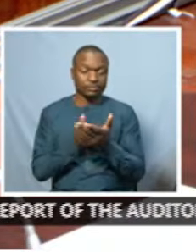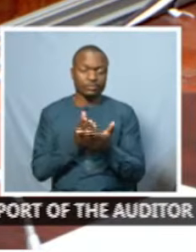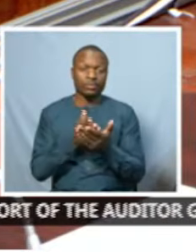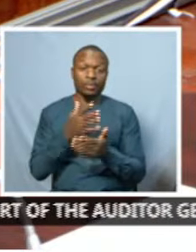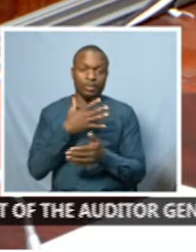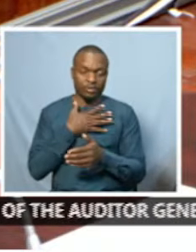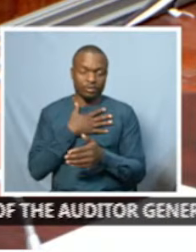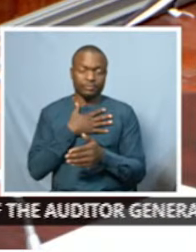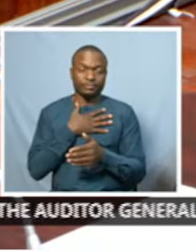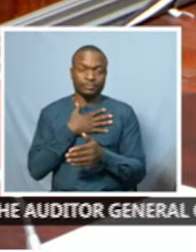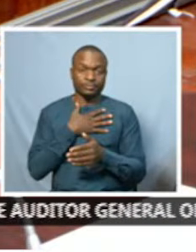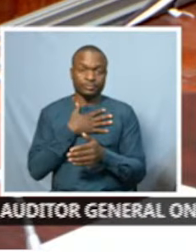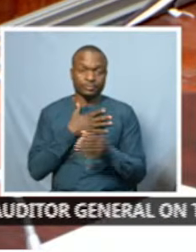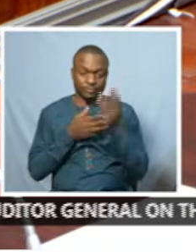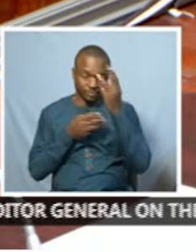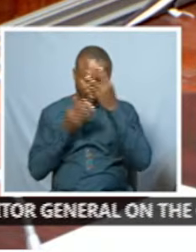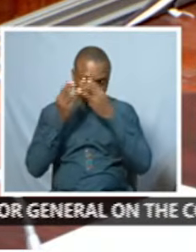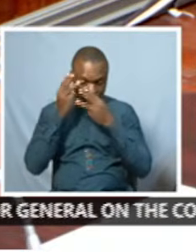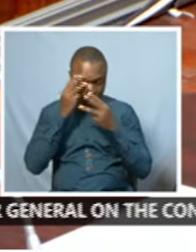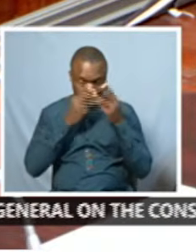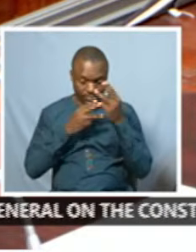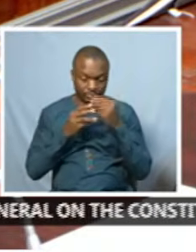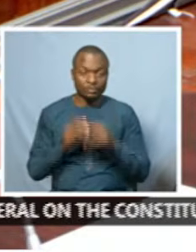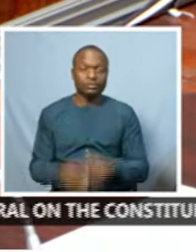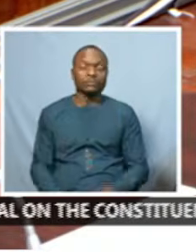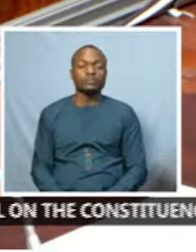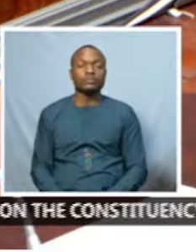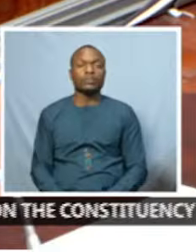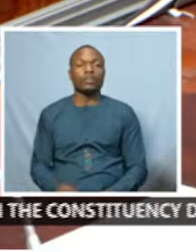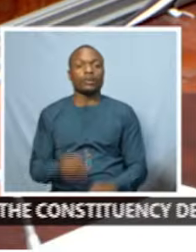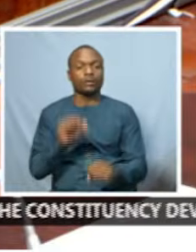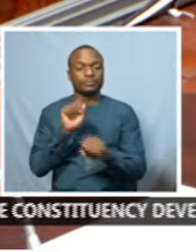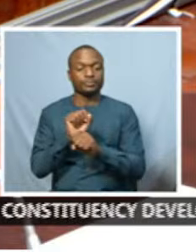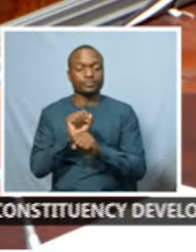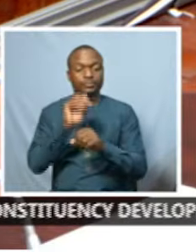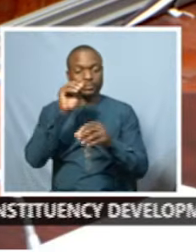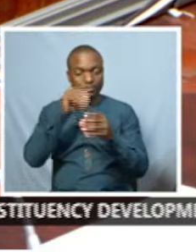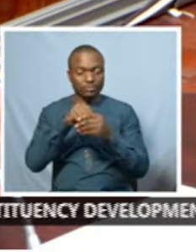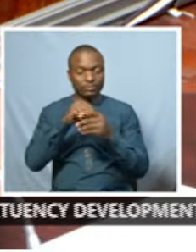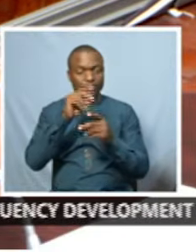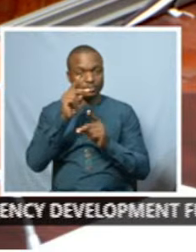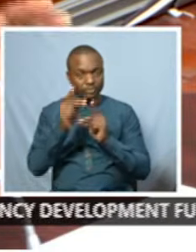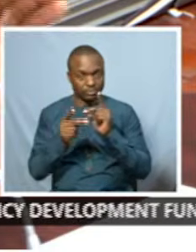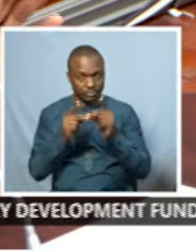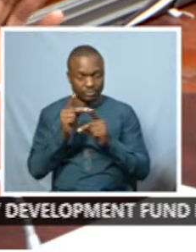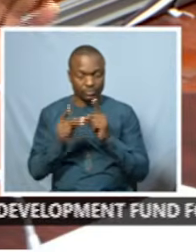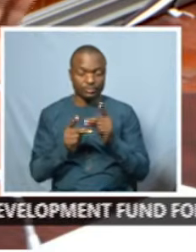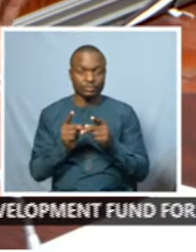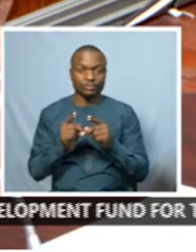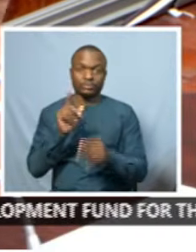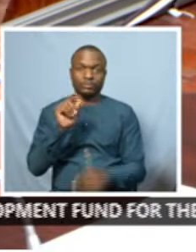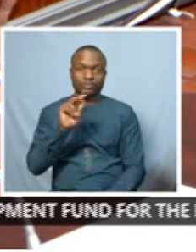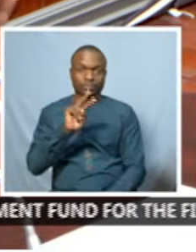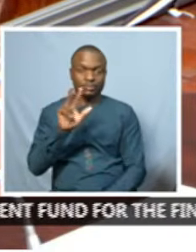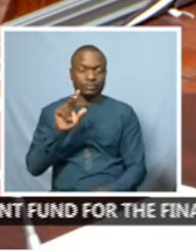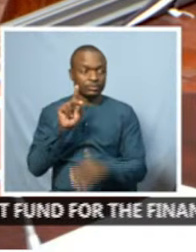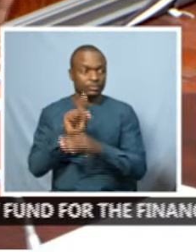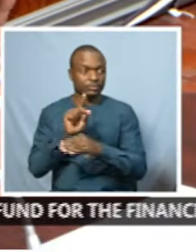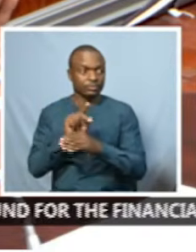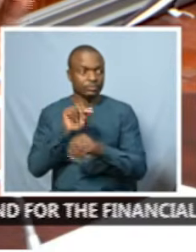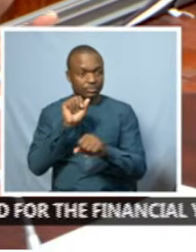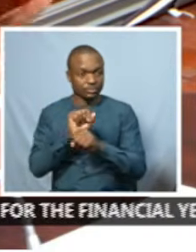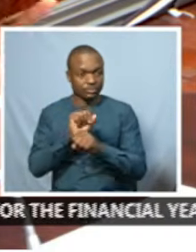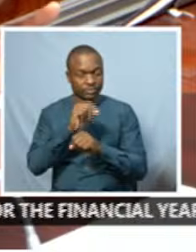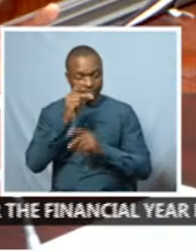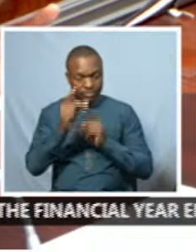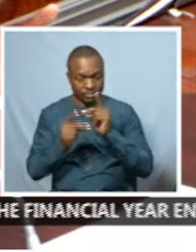my area, the area of interest, on the work in progress. For 2023 projects, work in